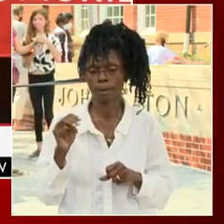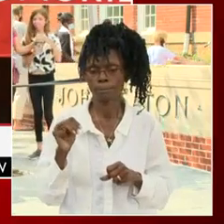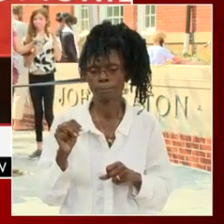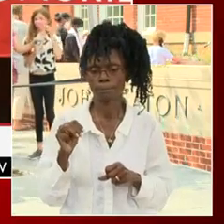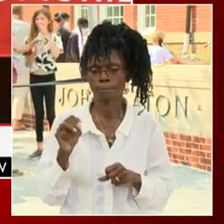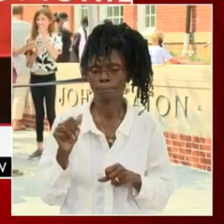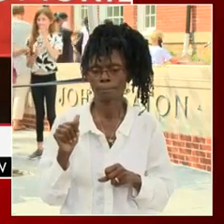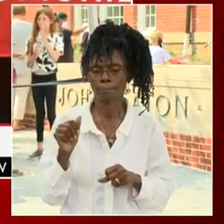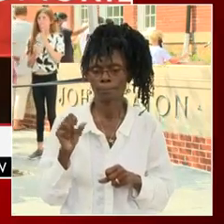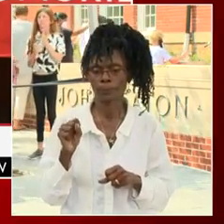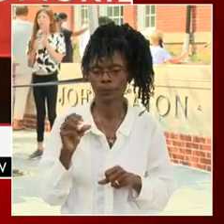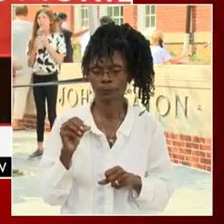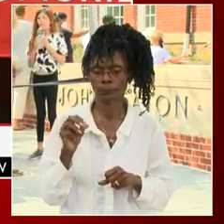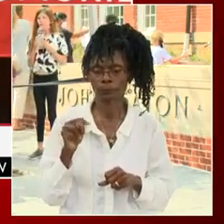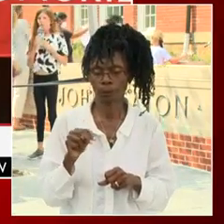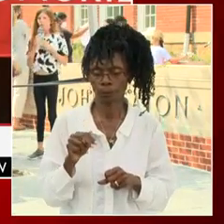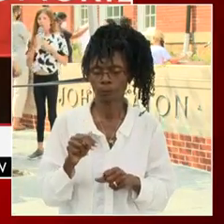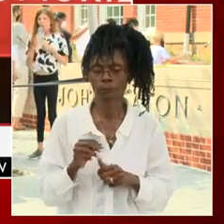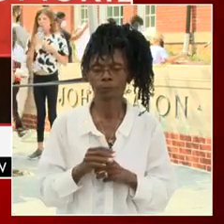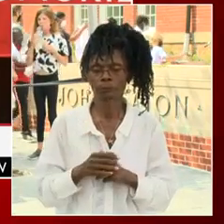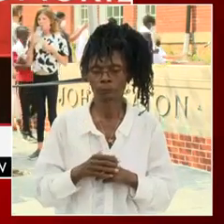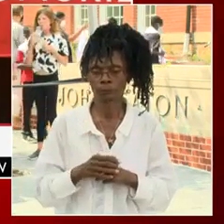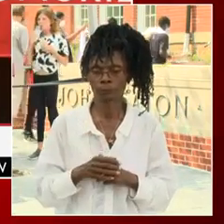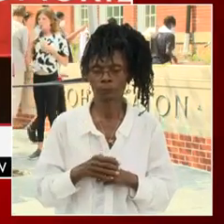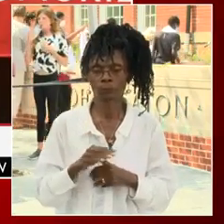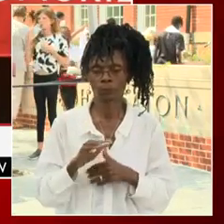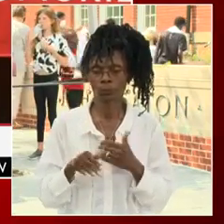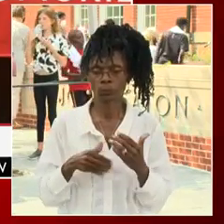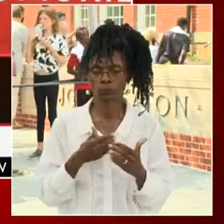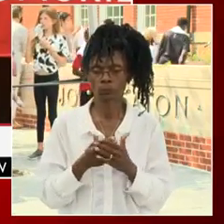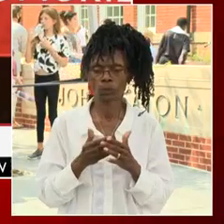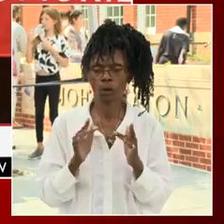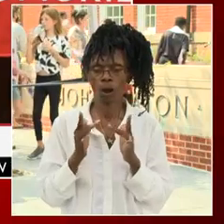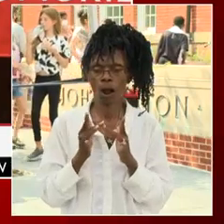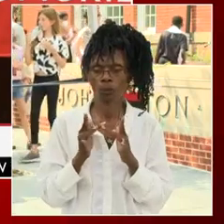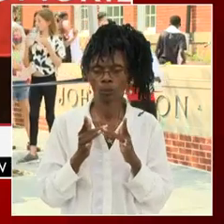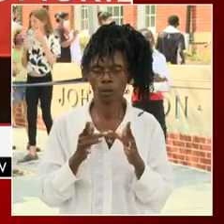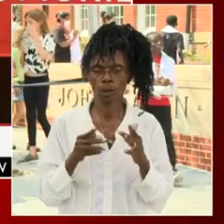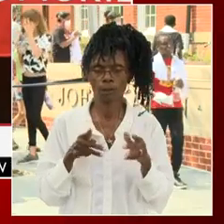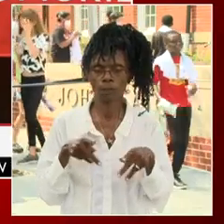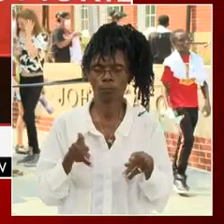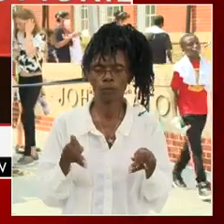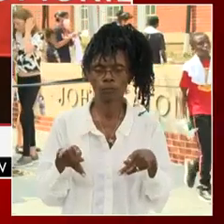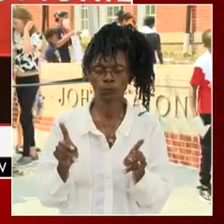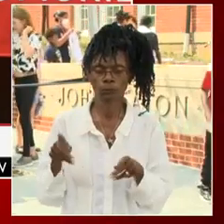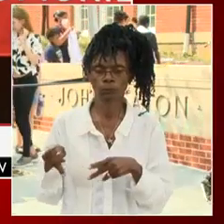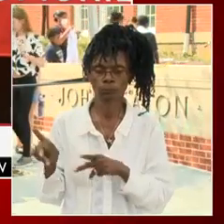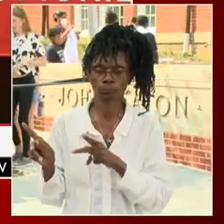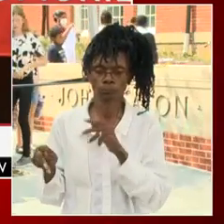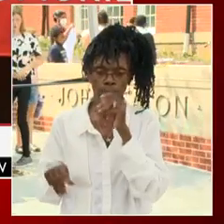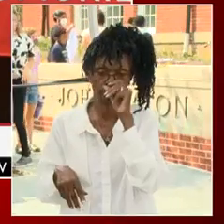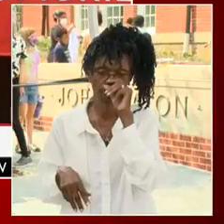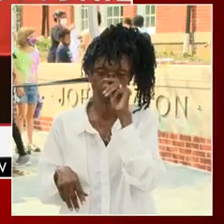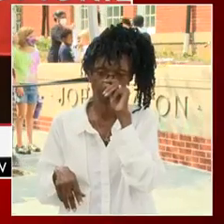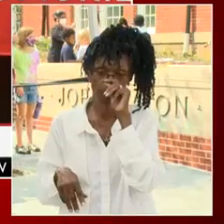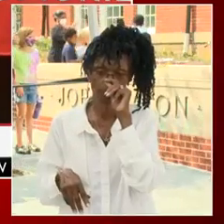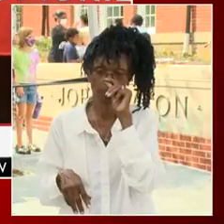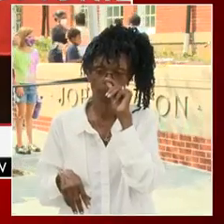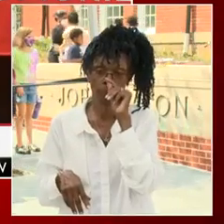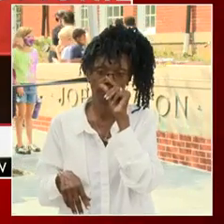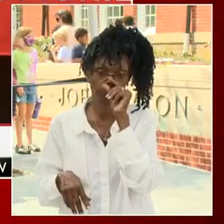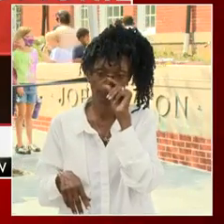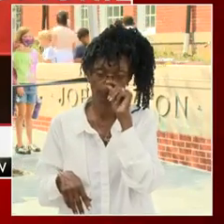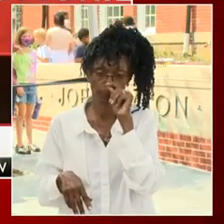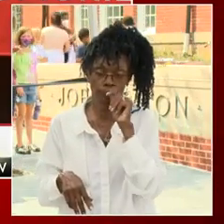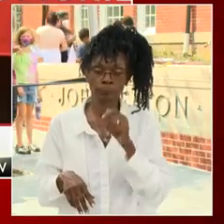from many parents, because Merch had their swing space there too, and then Eaton had its swing space there too, that